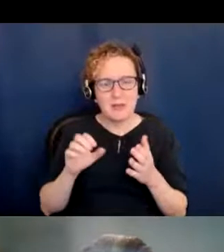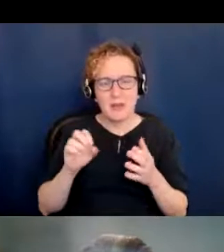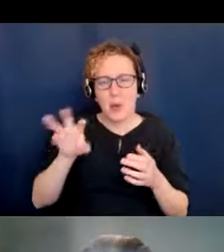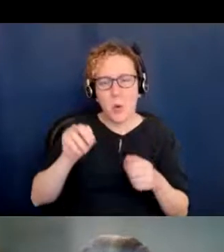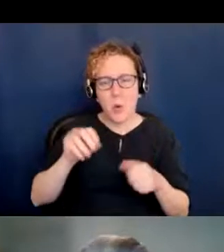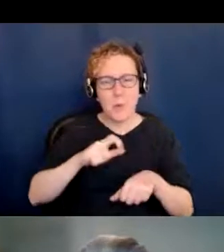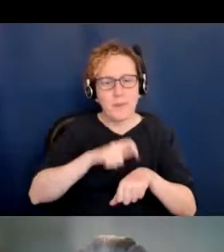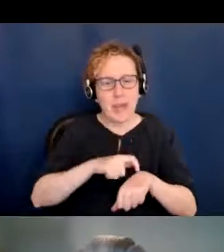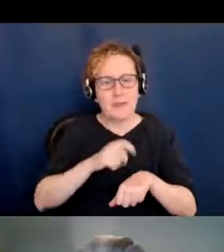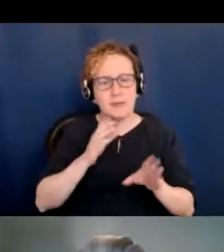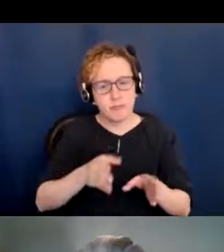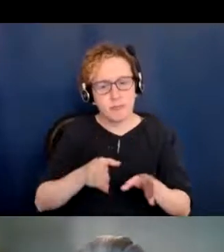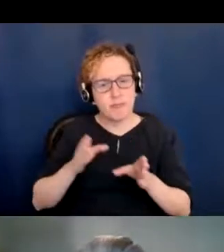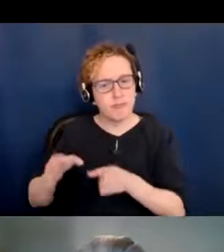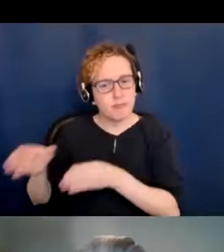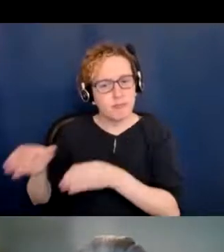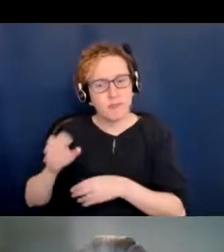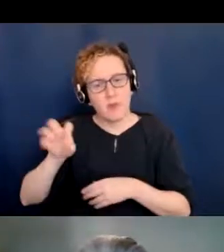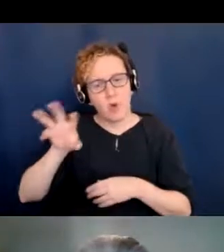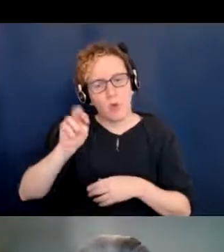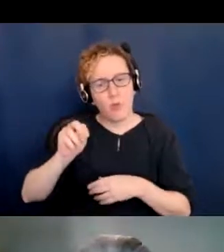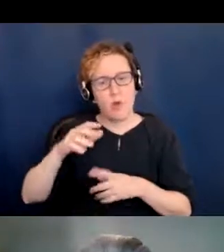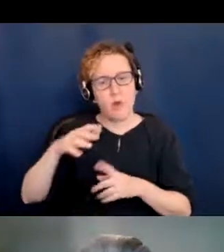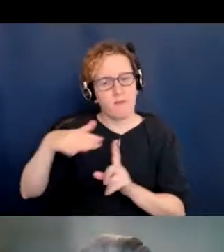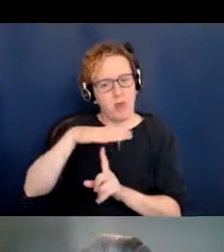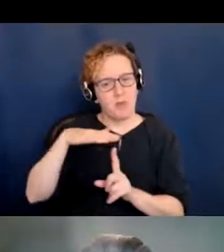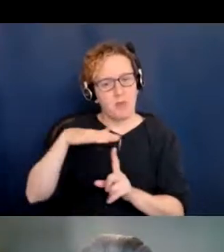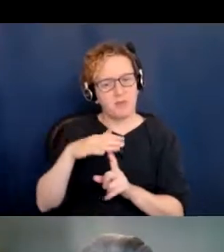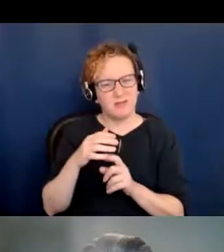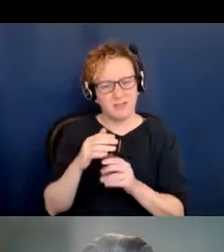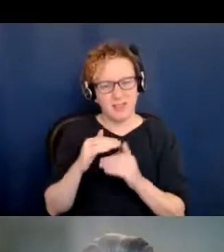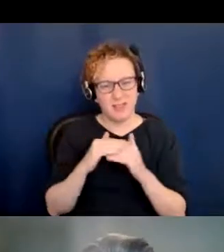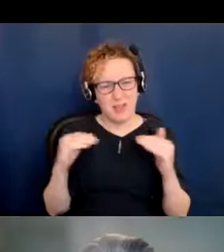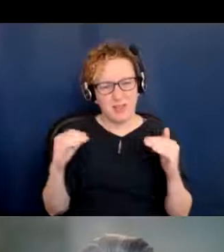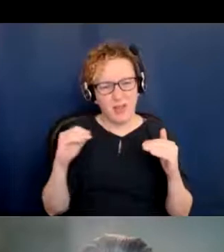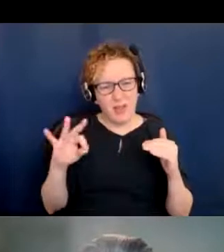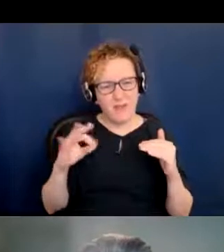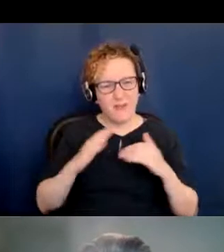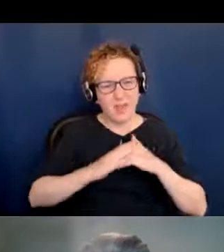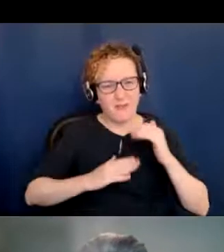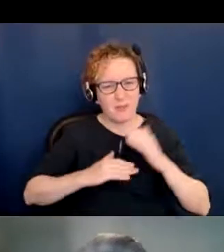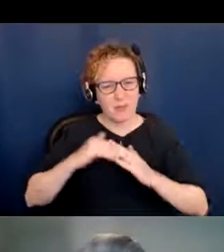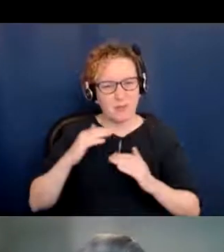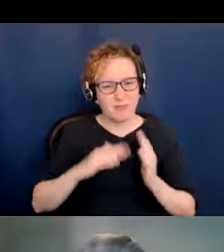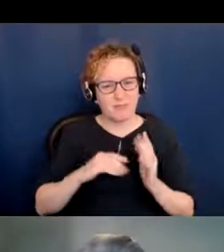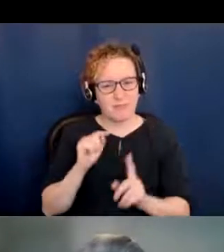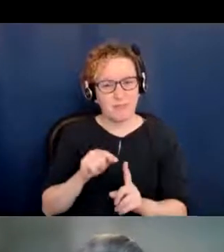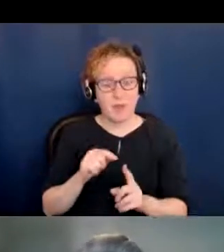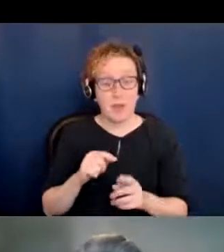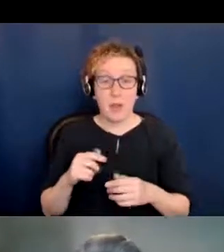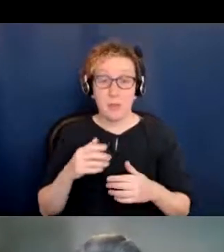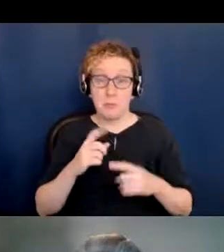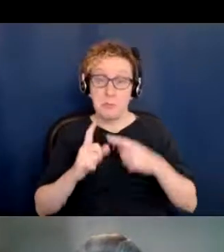their own environment, which creates a level of comfort. And then it also is going to provide greater